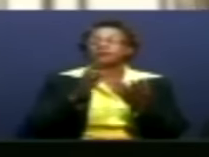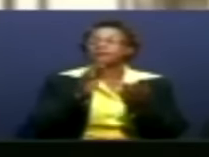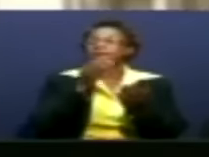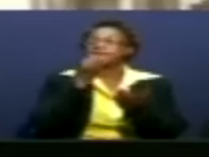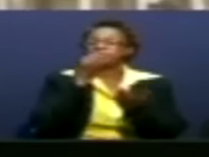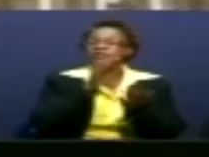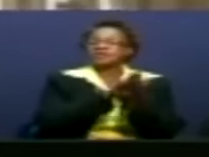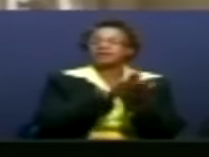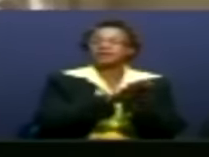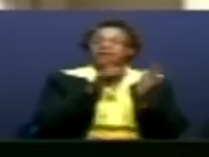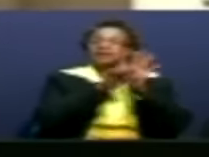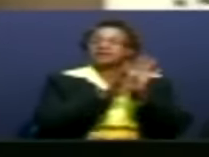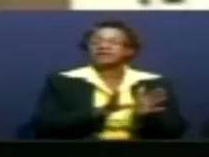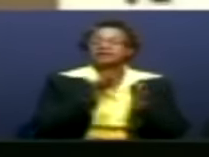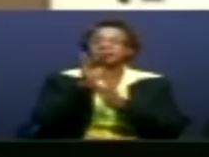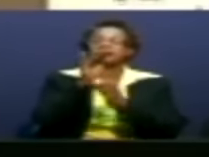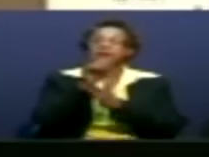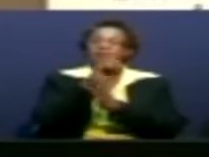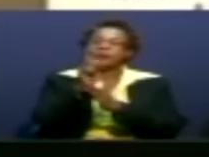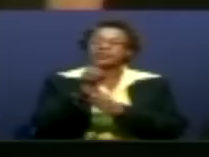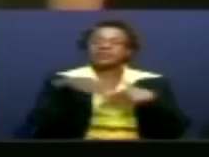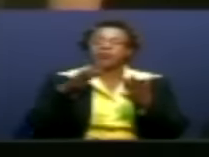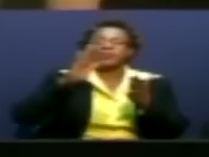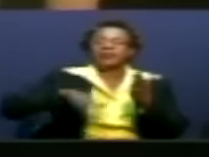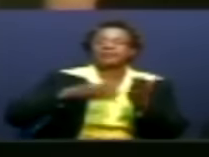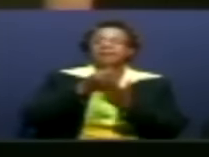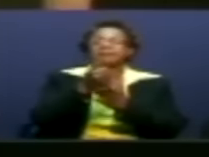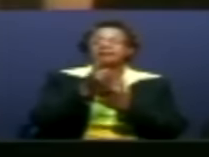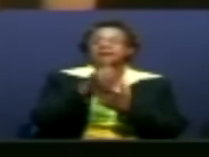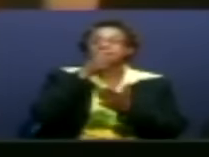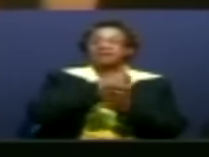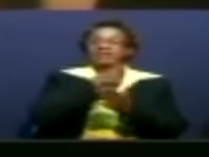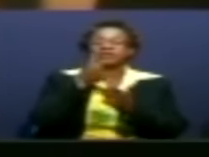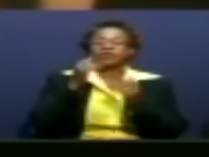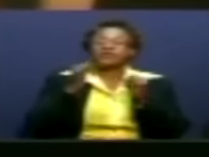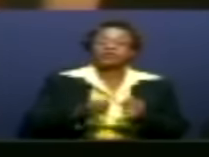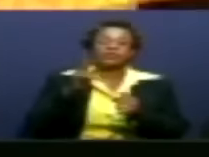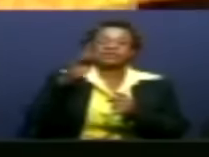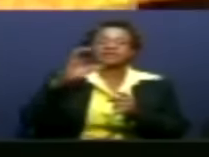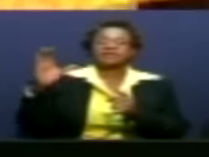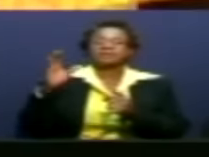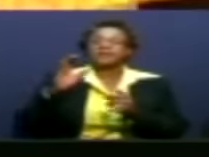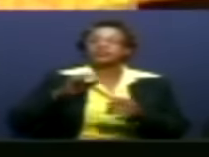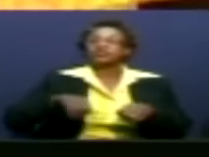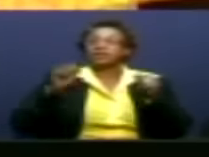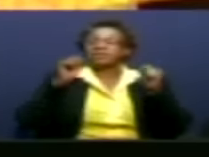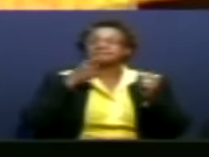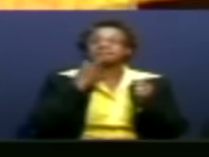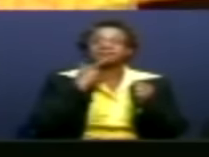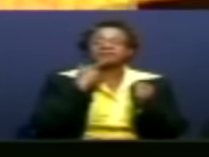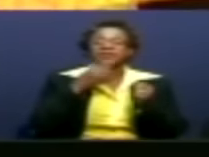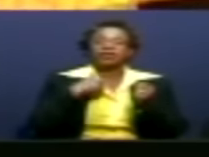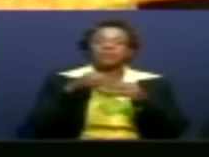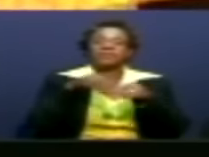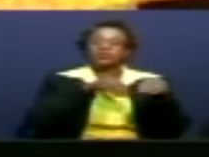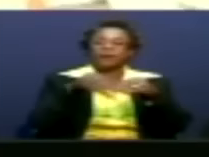The legislators had raised queries over the delay in the payments. On privatization of the New KCC, the chairman of the committee said they were pursuing